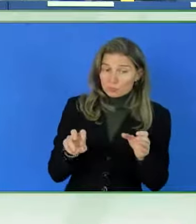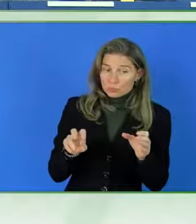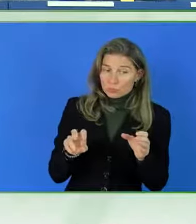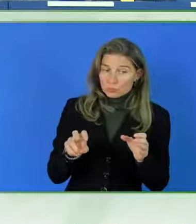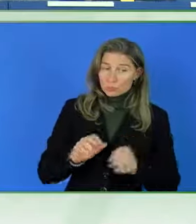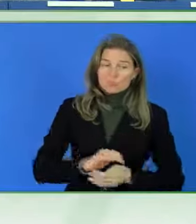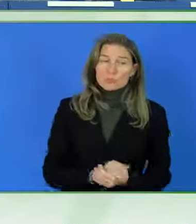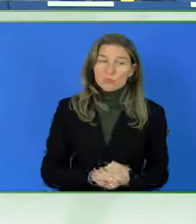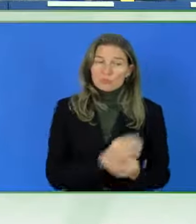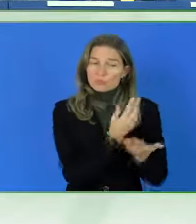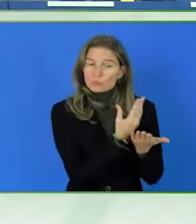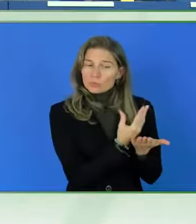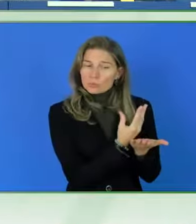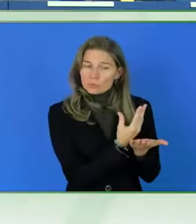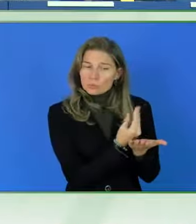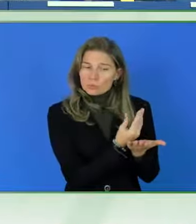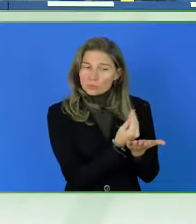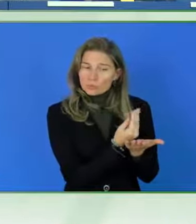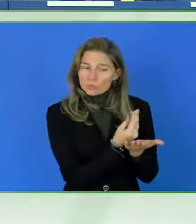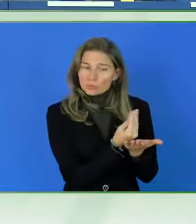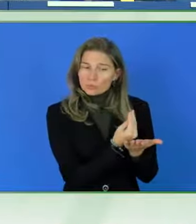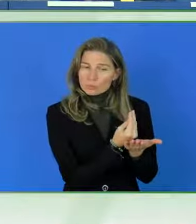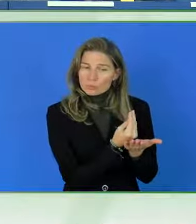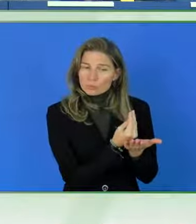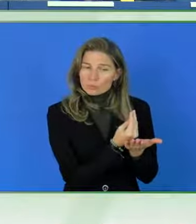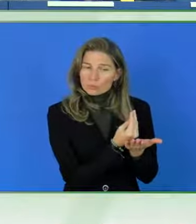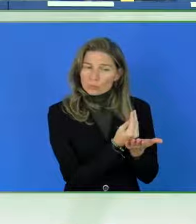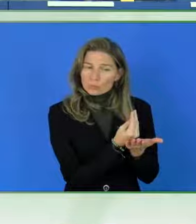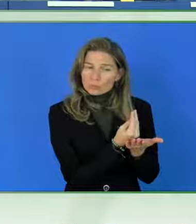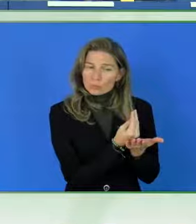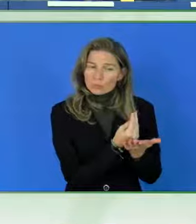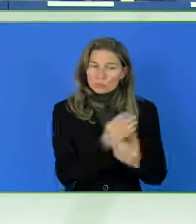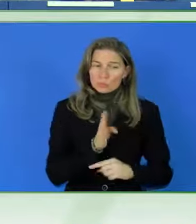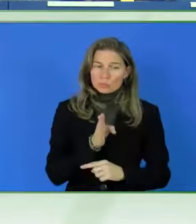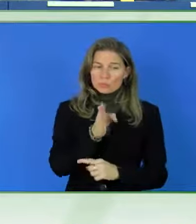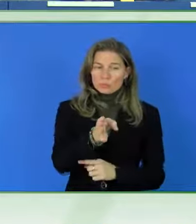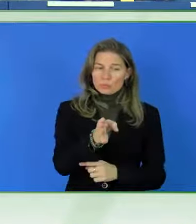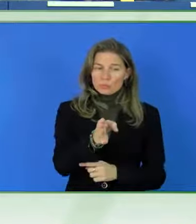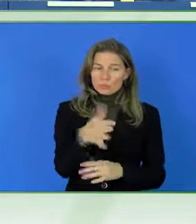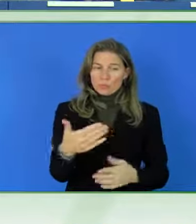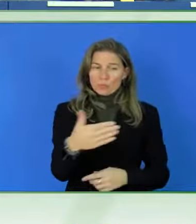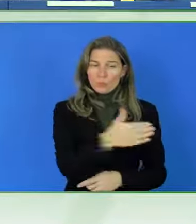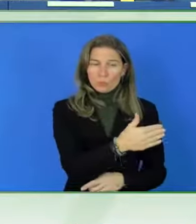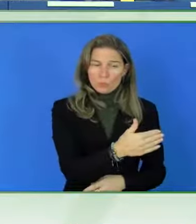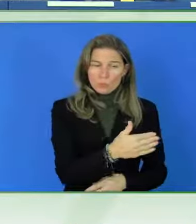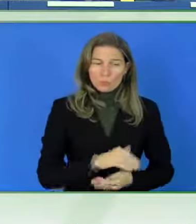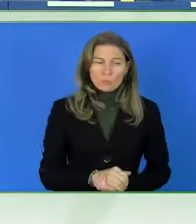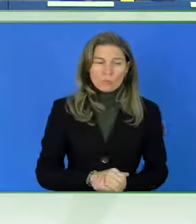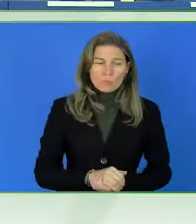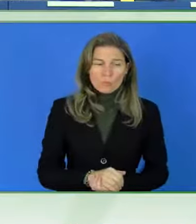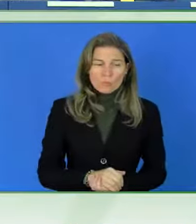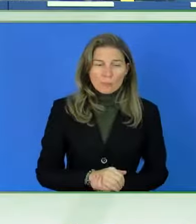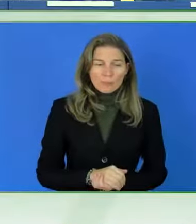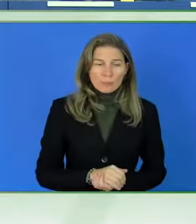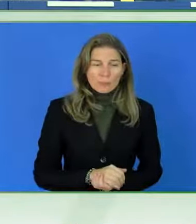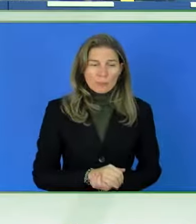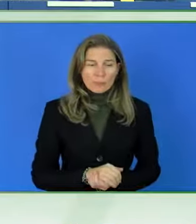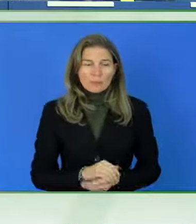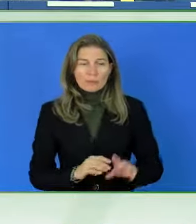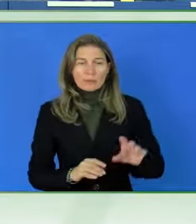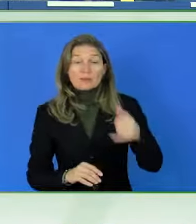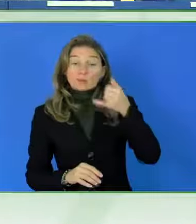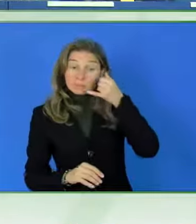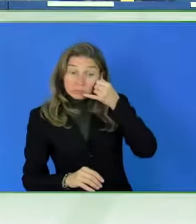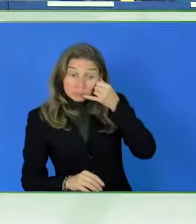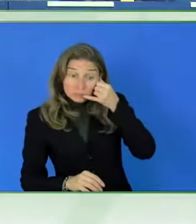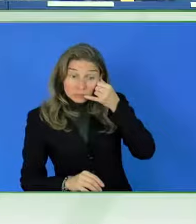et traversez la rue en faisant attention. Allô? Salut Benjamin, c'est Simon de la STL. Parfait. Écoute, je vois qu'en ce moment,